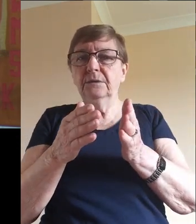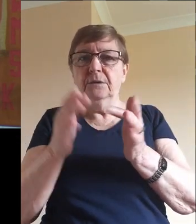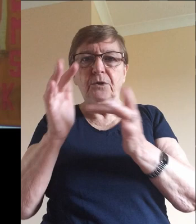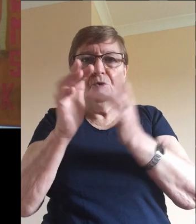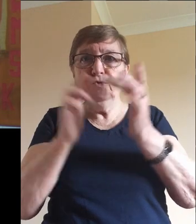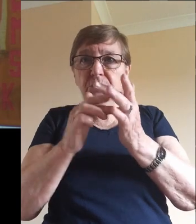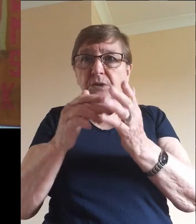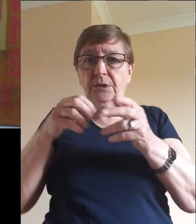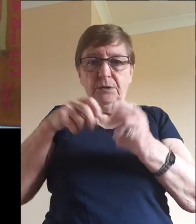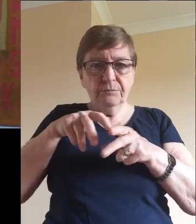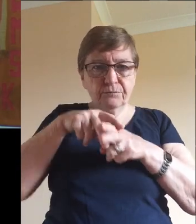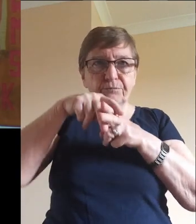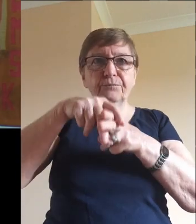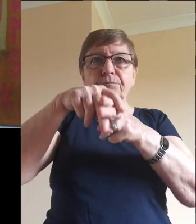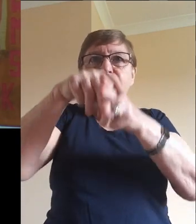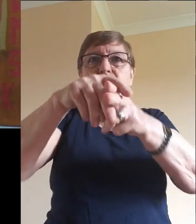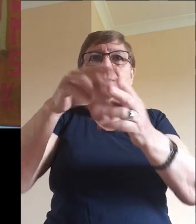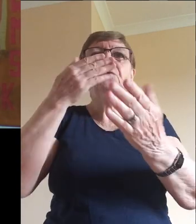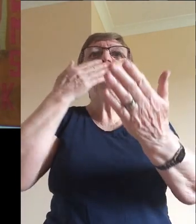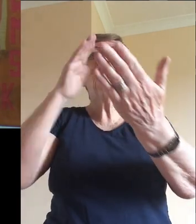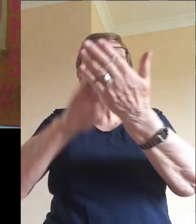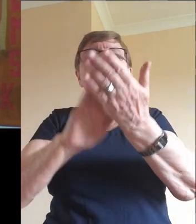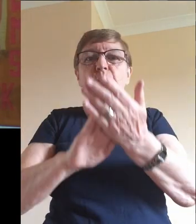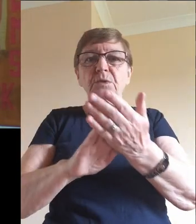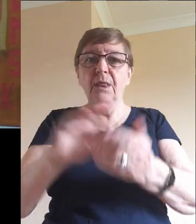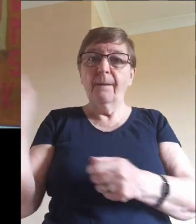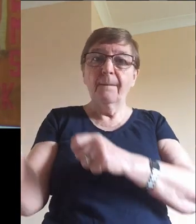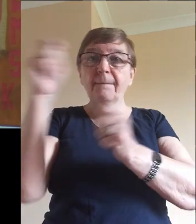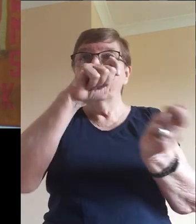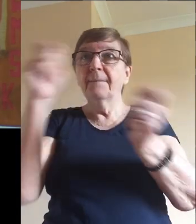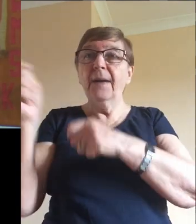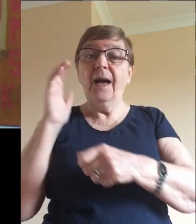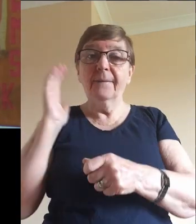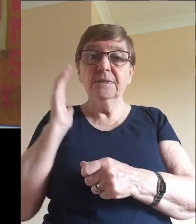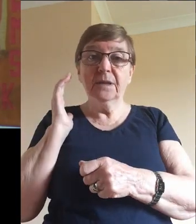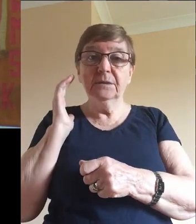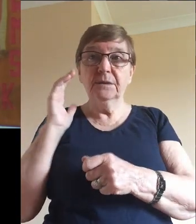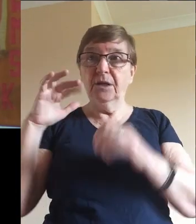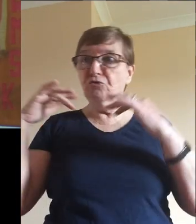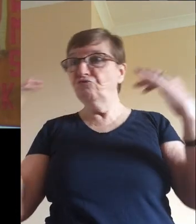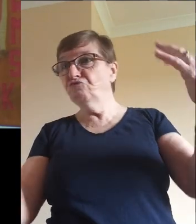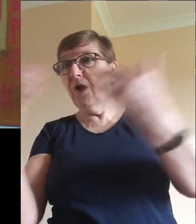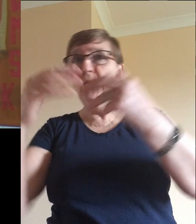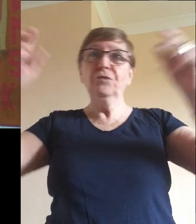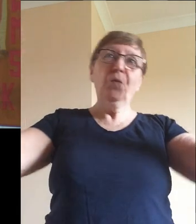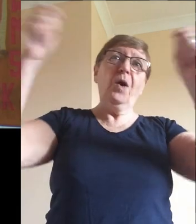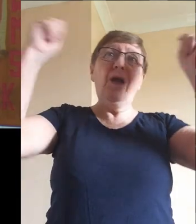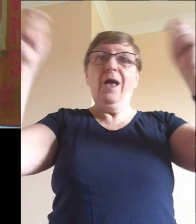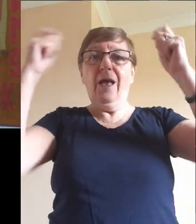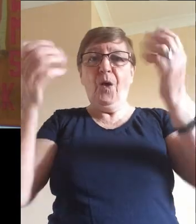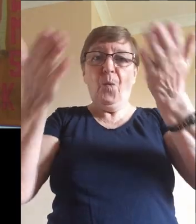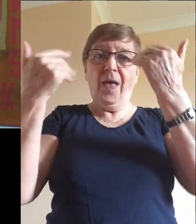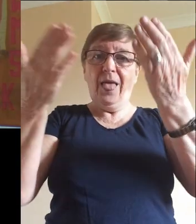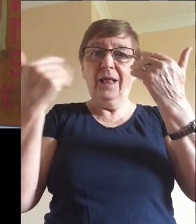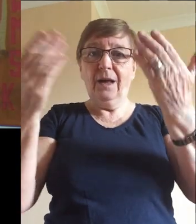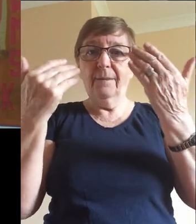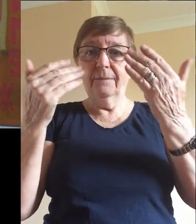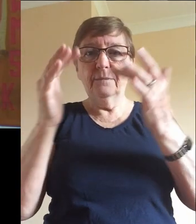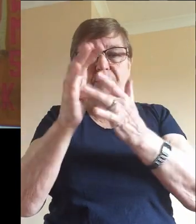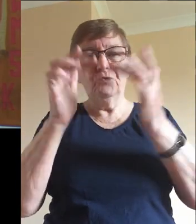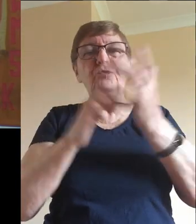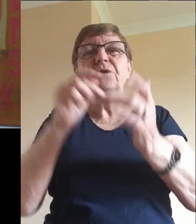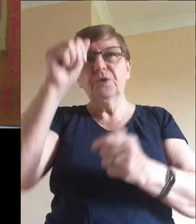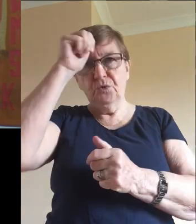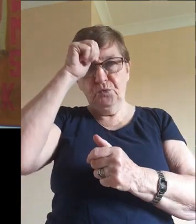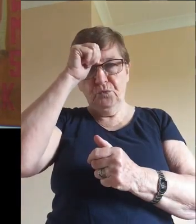he rode into Jerusalem on that first Palm Sunday, even as the crowds were cheering and welcoming him, he knew what was coming. He